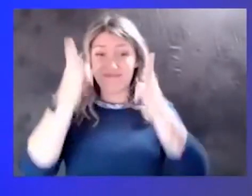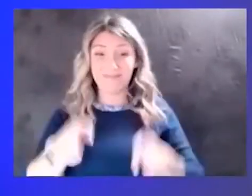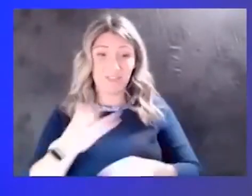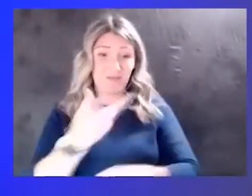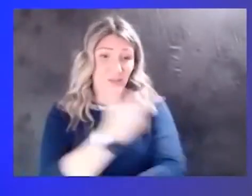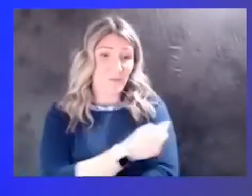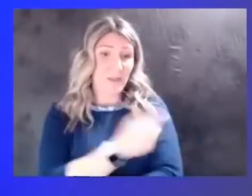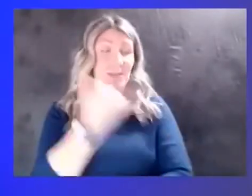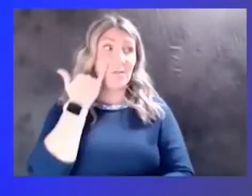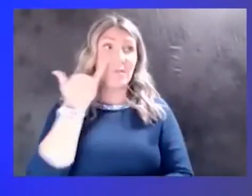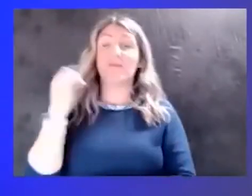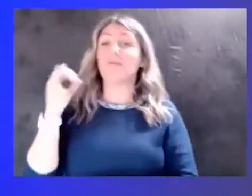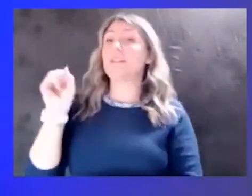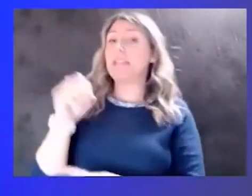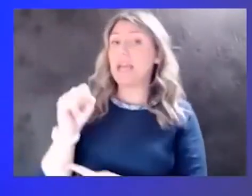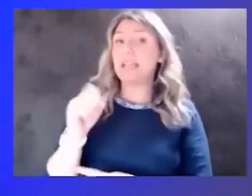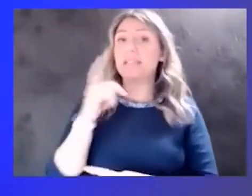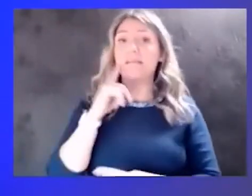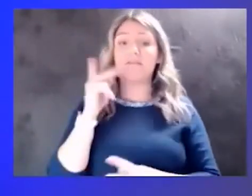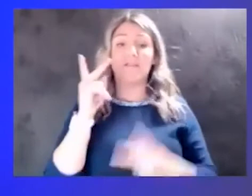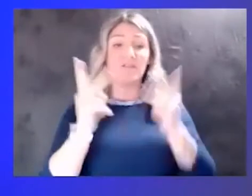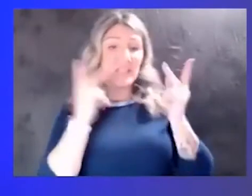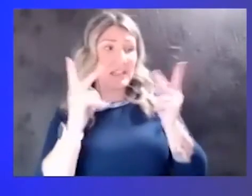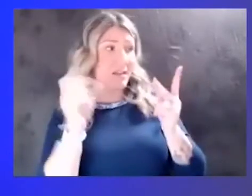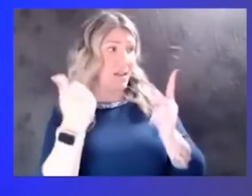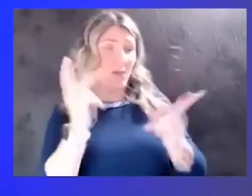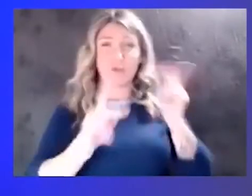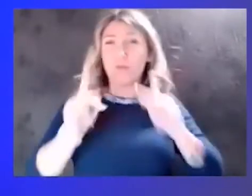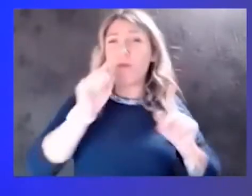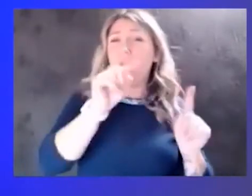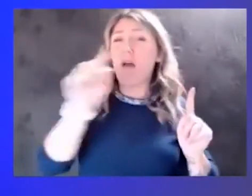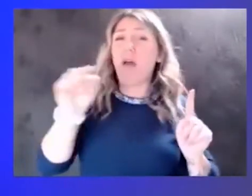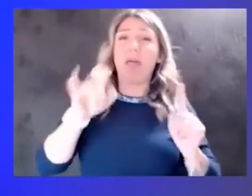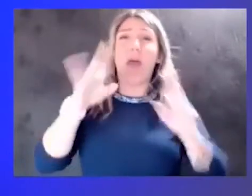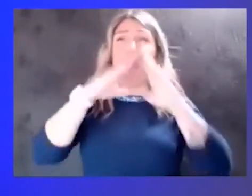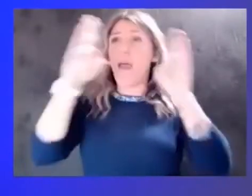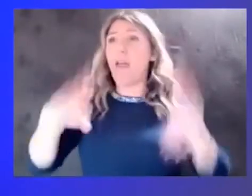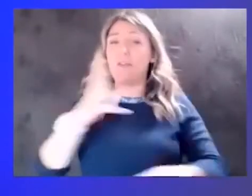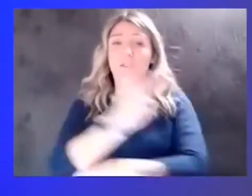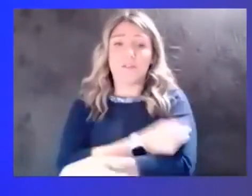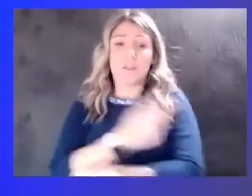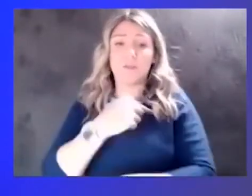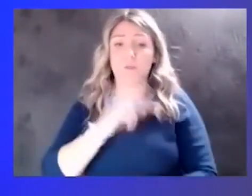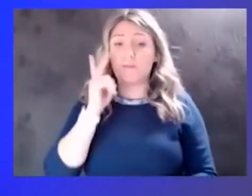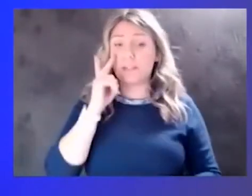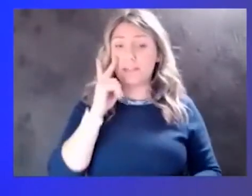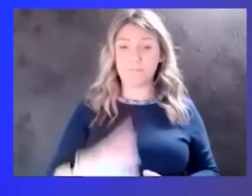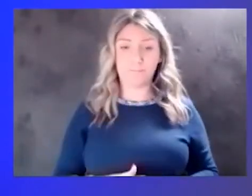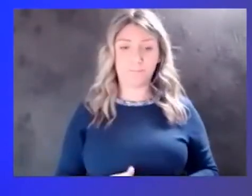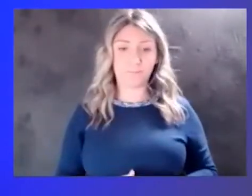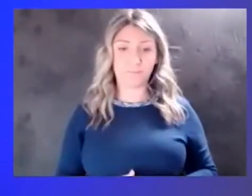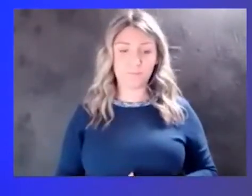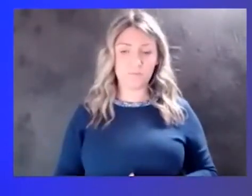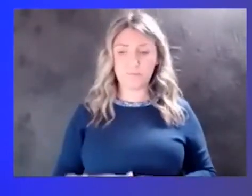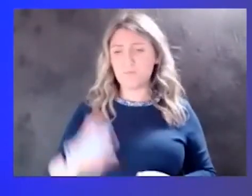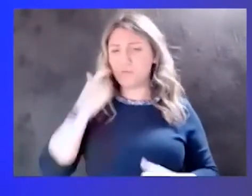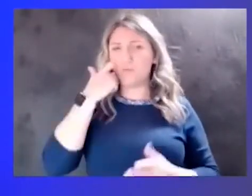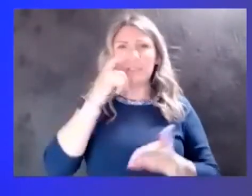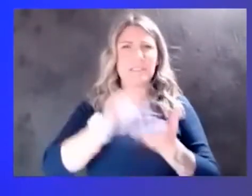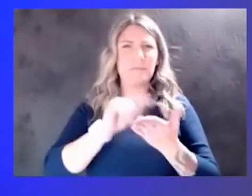If you're going to visit other people, or other people in that household vaccinated, we have seen a recent paper that came out and said that, yeah,